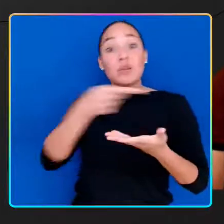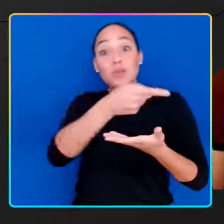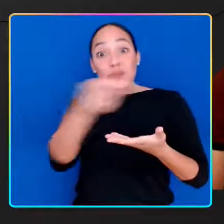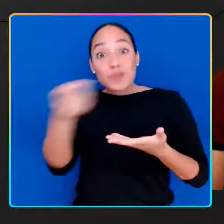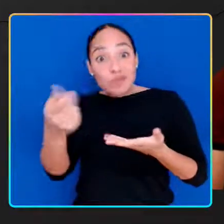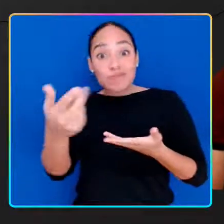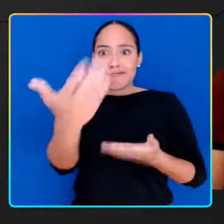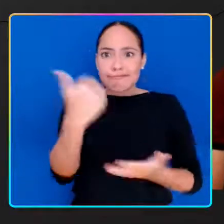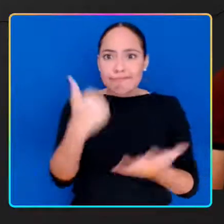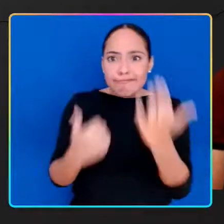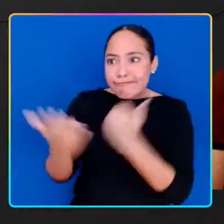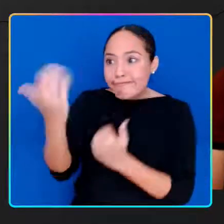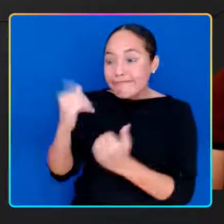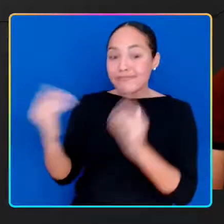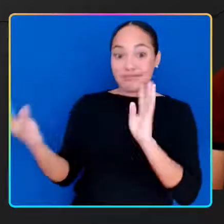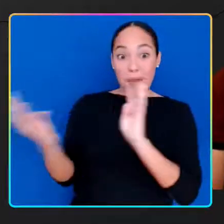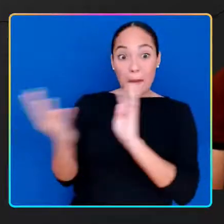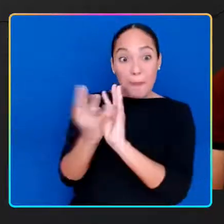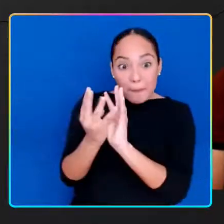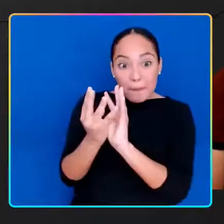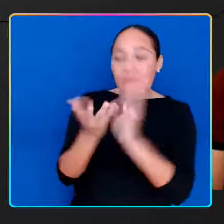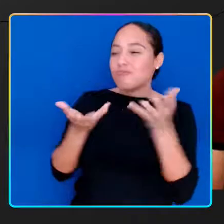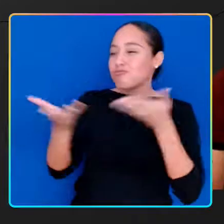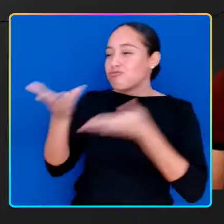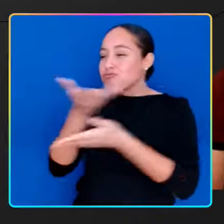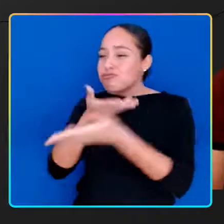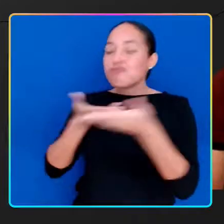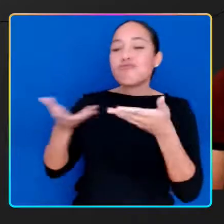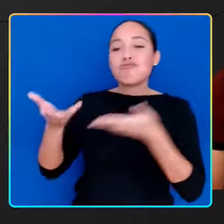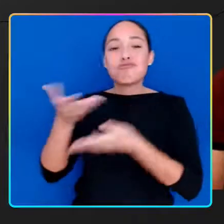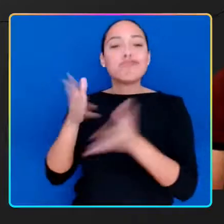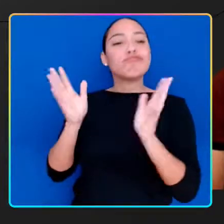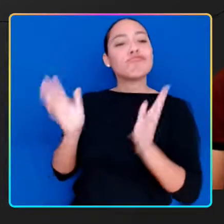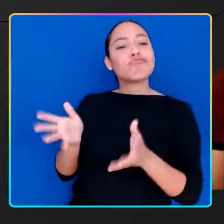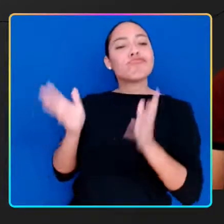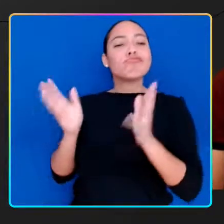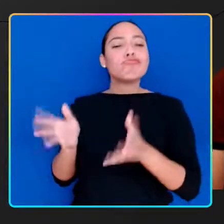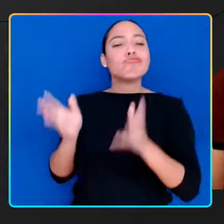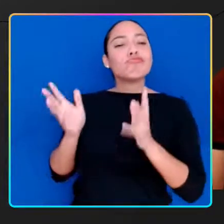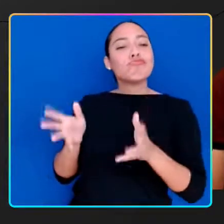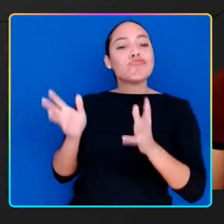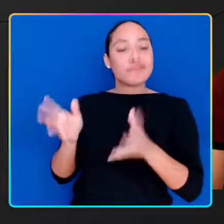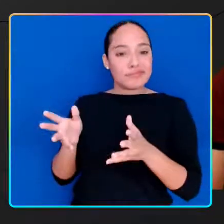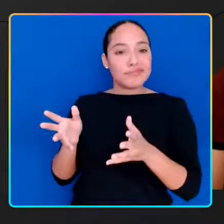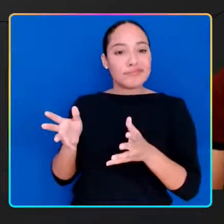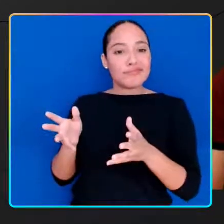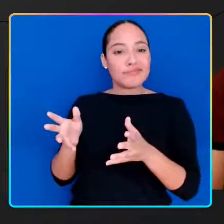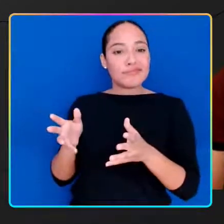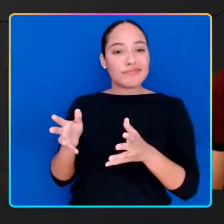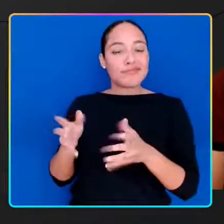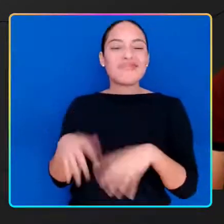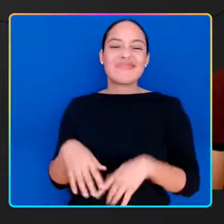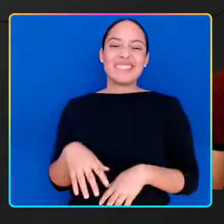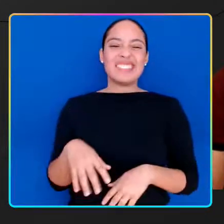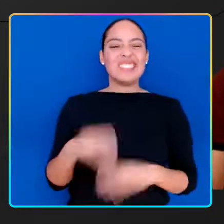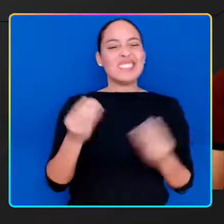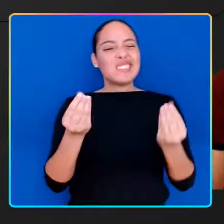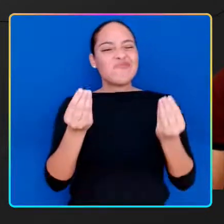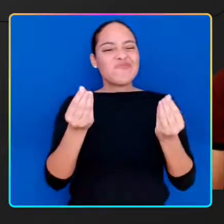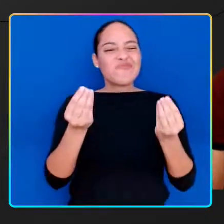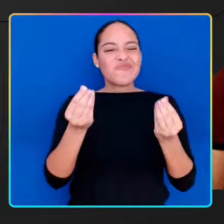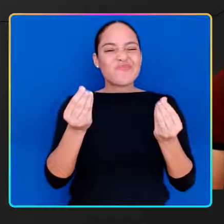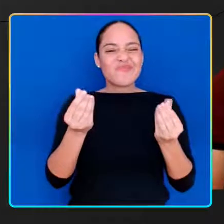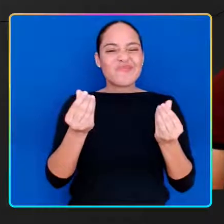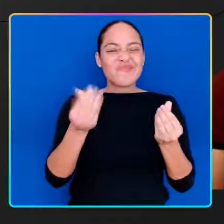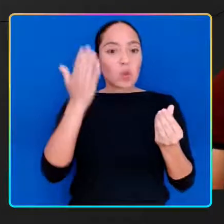guests offline and have a chat, that kind of feeling of what we had in person where you caught someone when you were having a